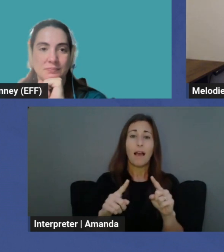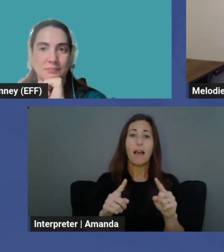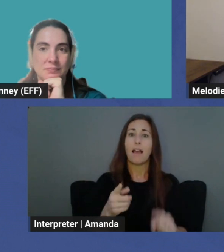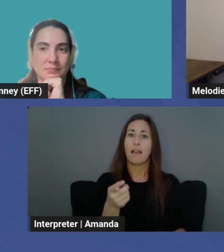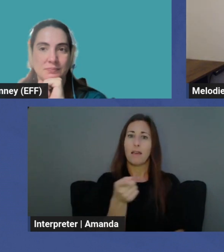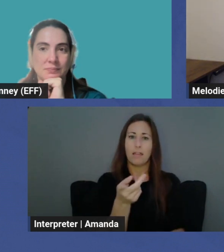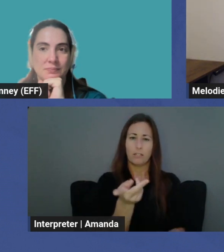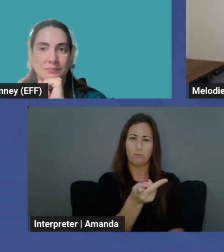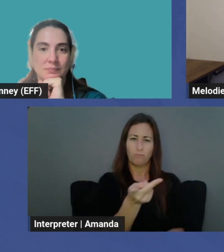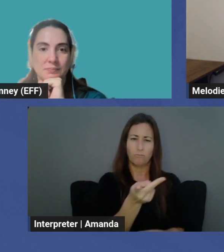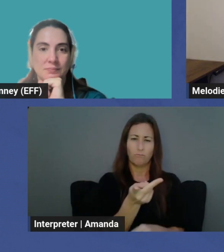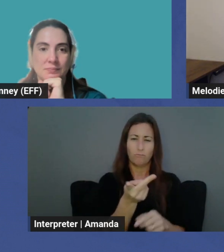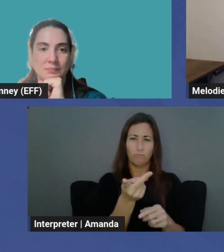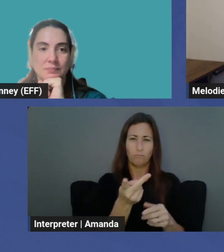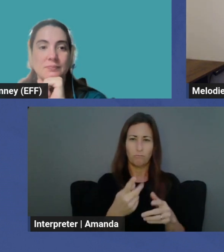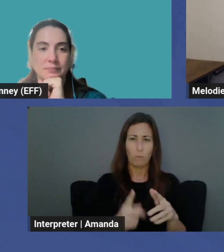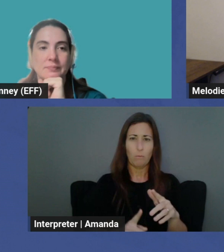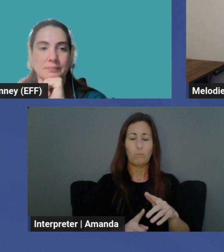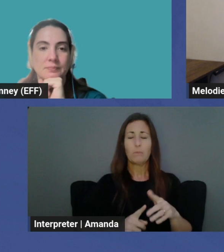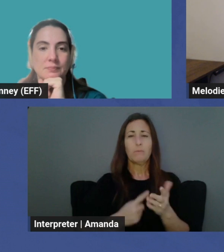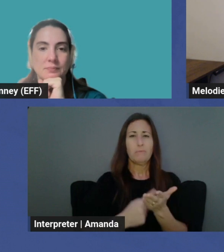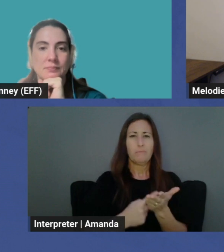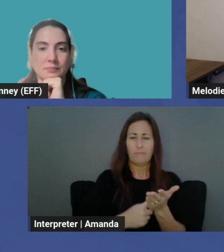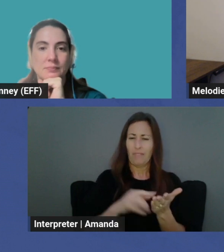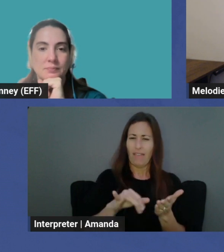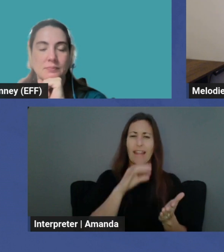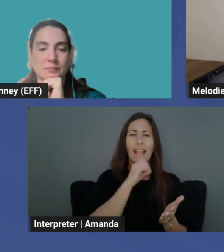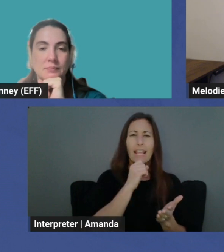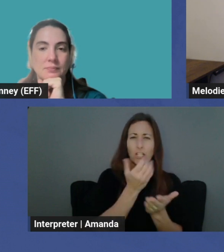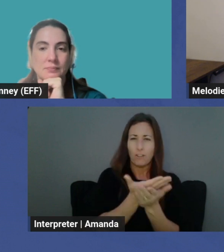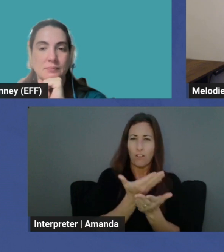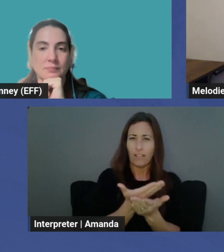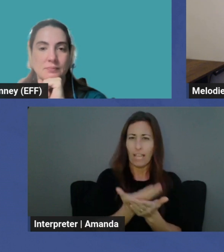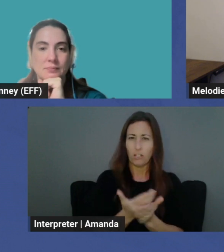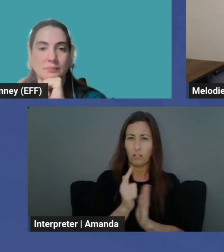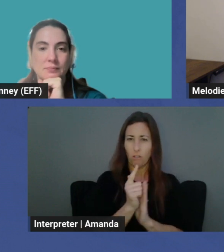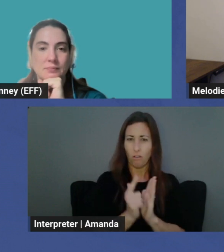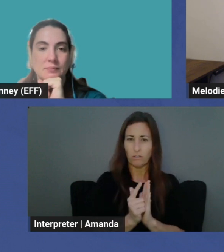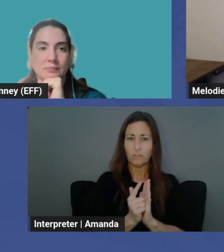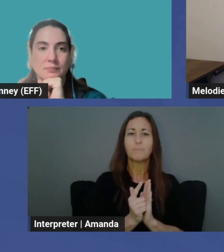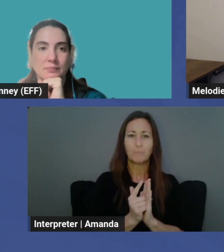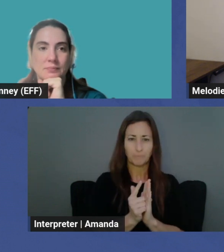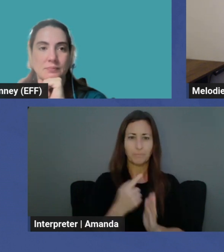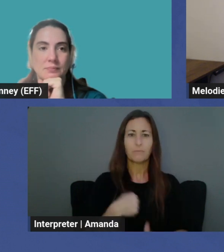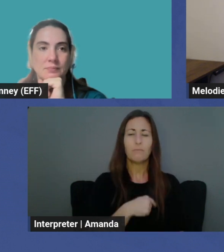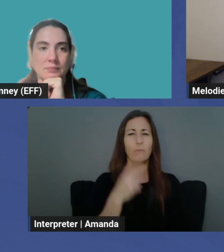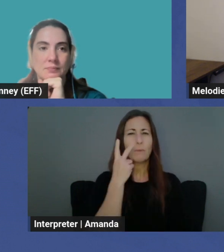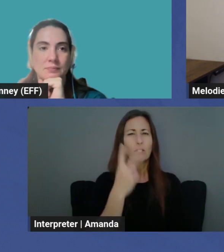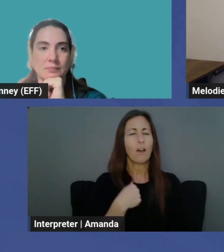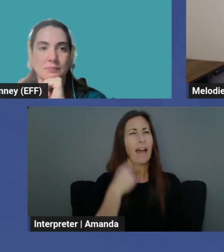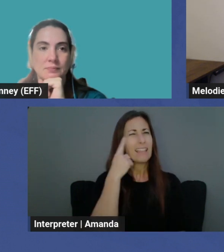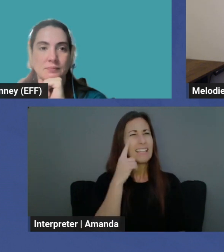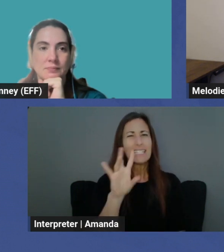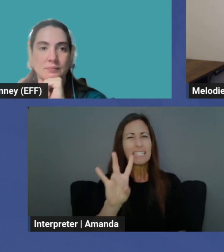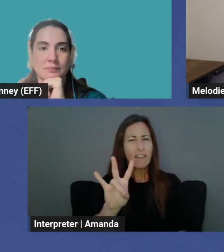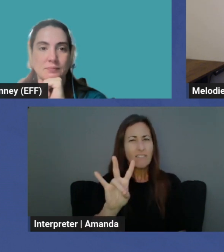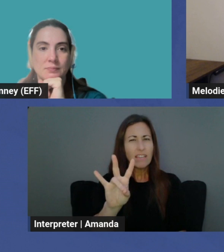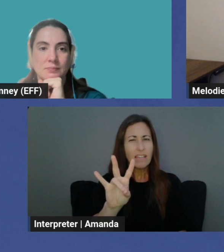up, and this is the age verification laws. We saw, I think, like 7 of these